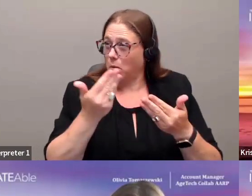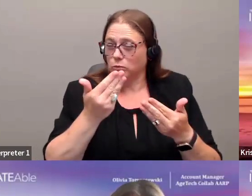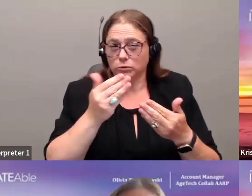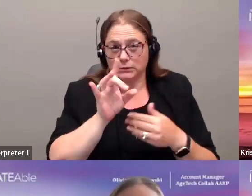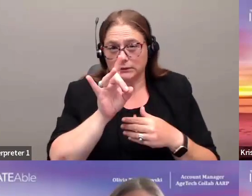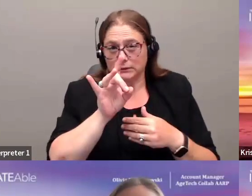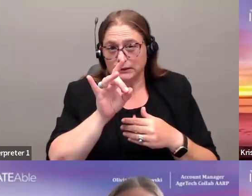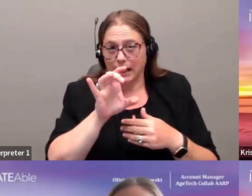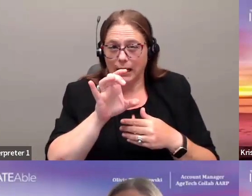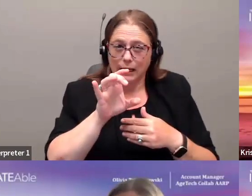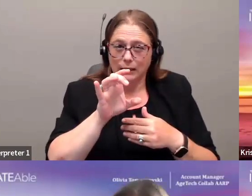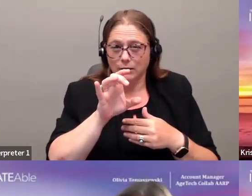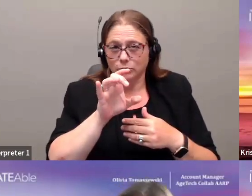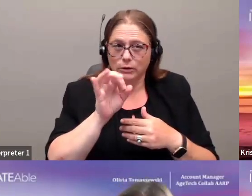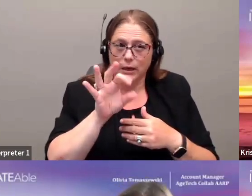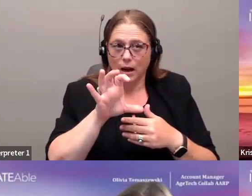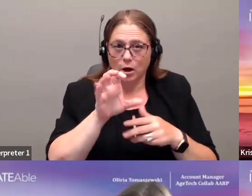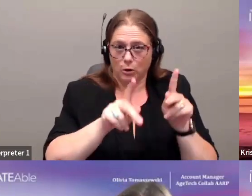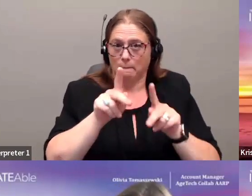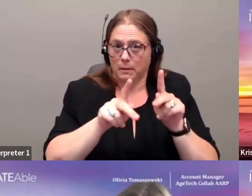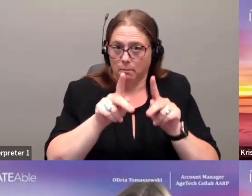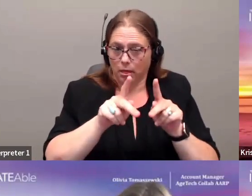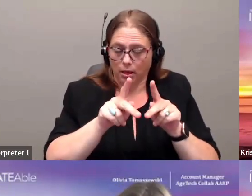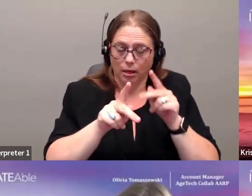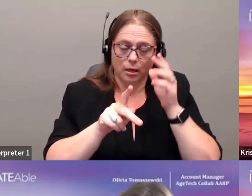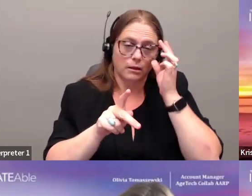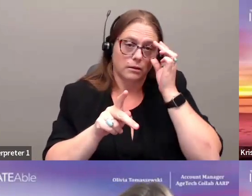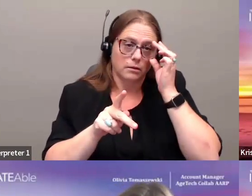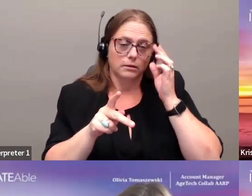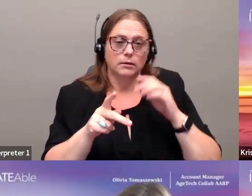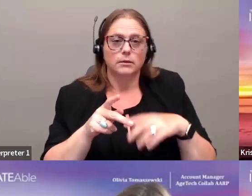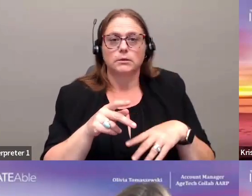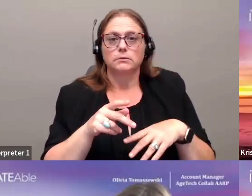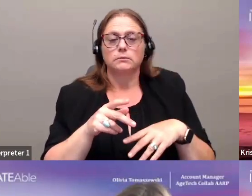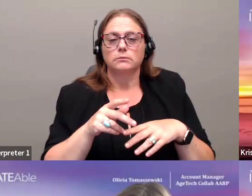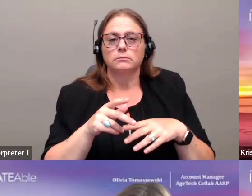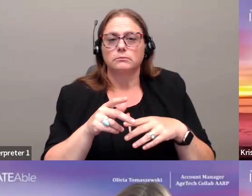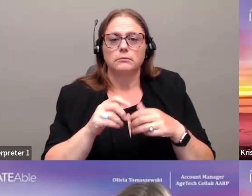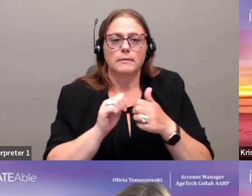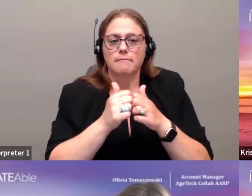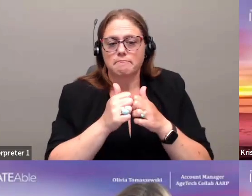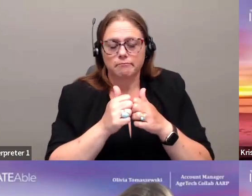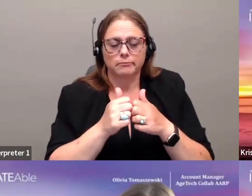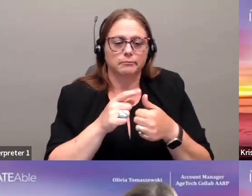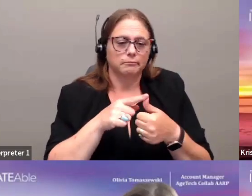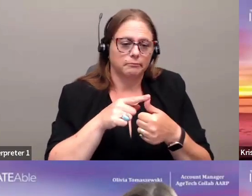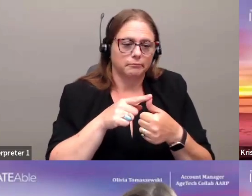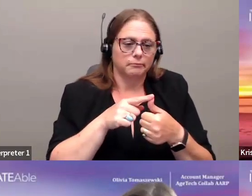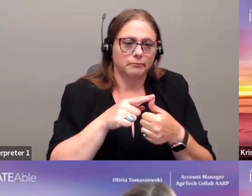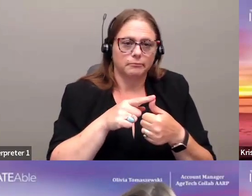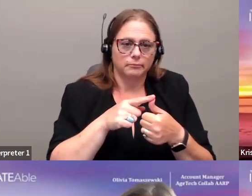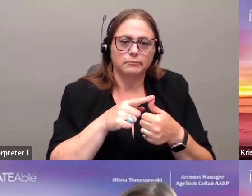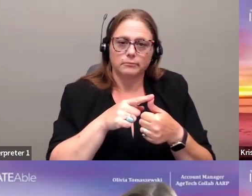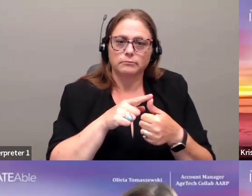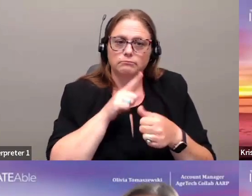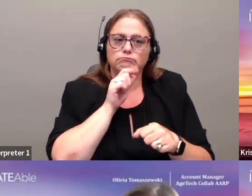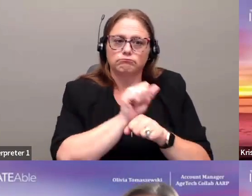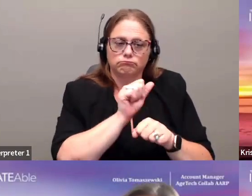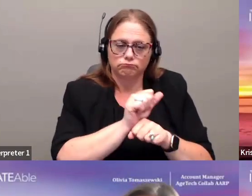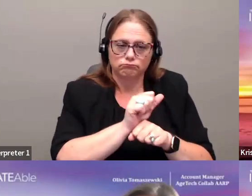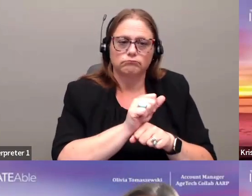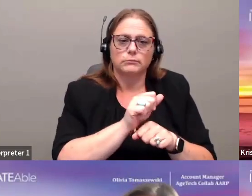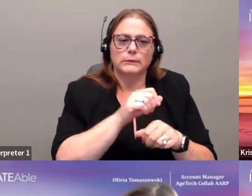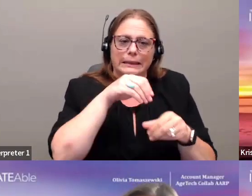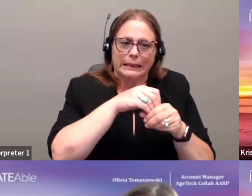or 900 people by now, in the combination of actual sort of in the wild user tests, as